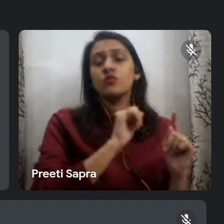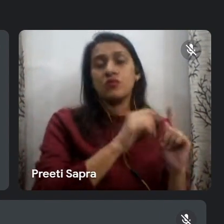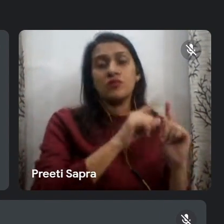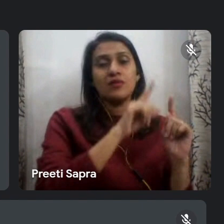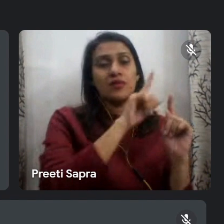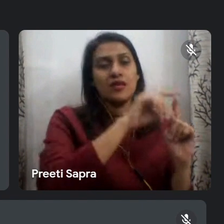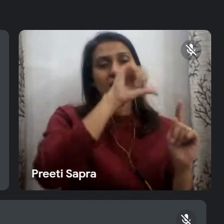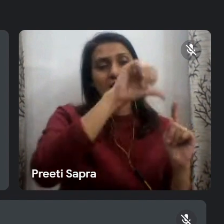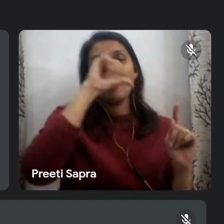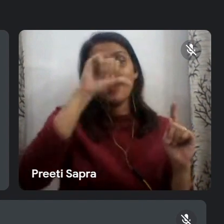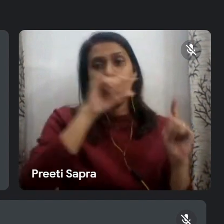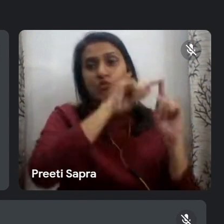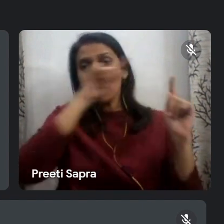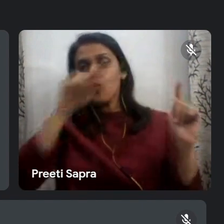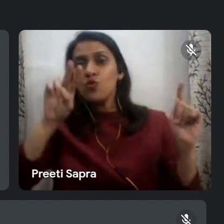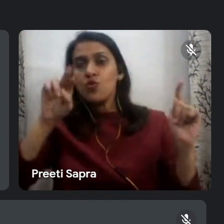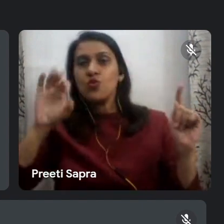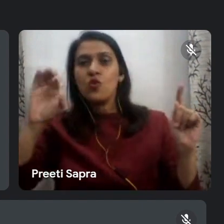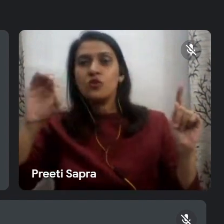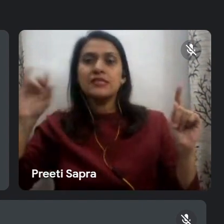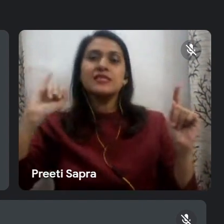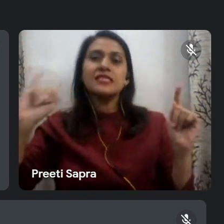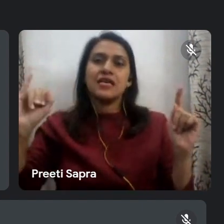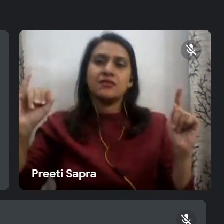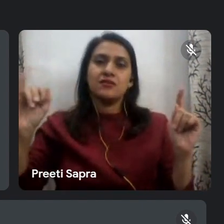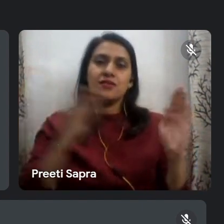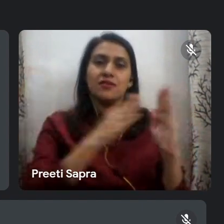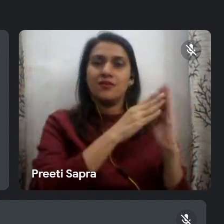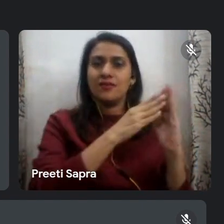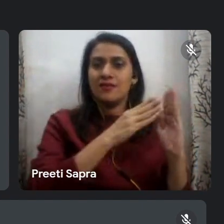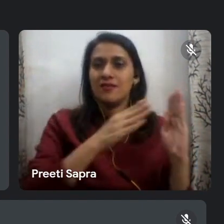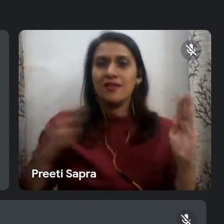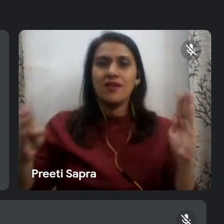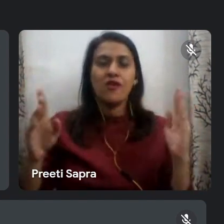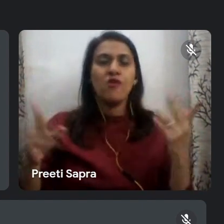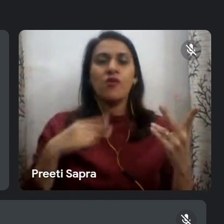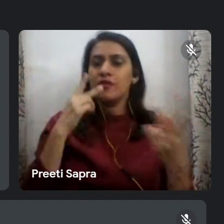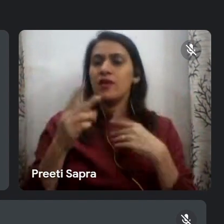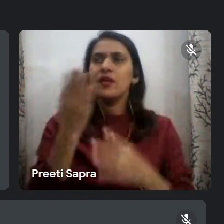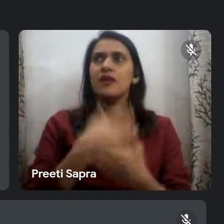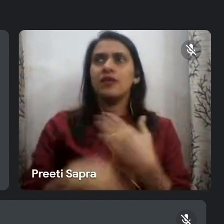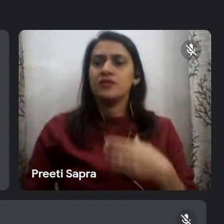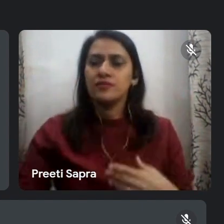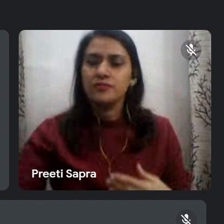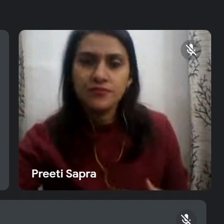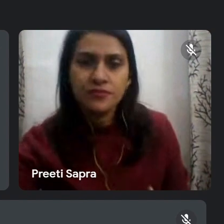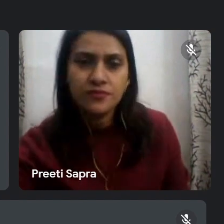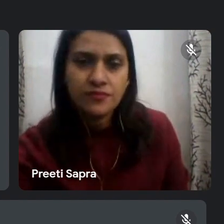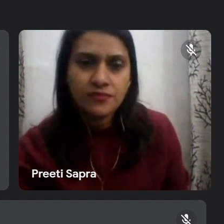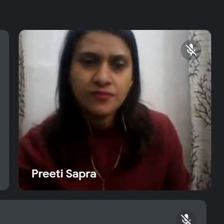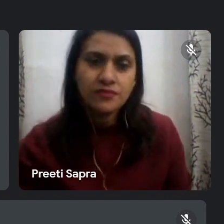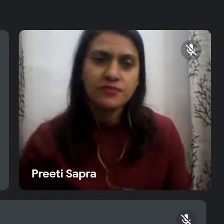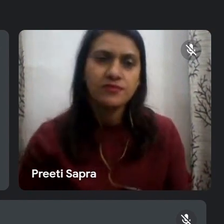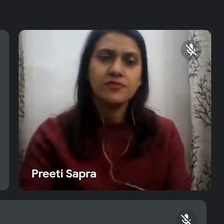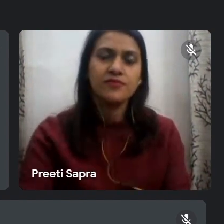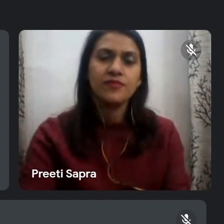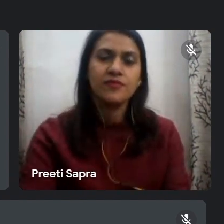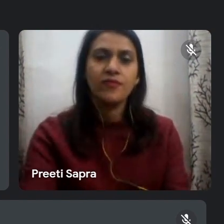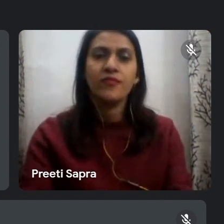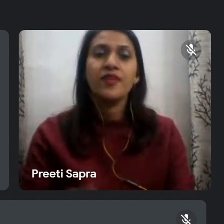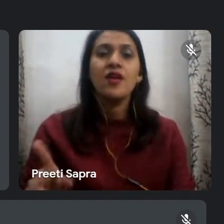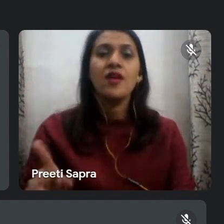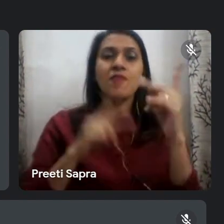think most people didn't even have those conversations around invisible disabilities or people being different and things like